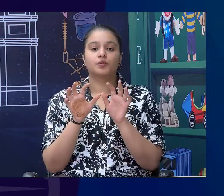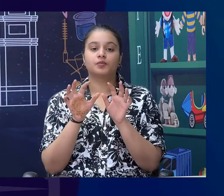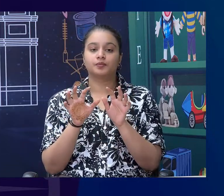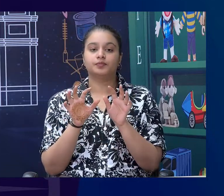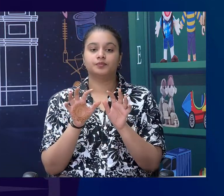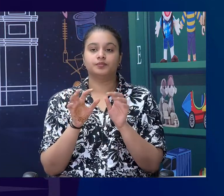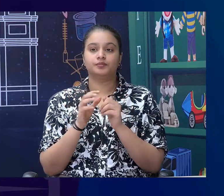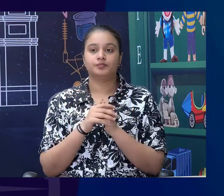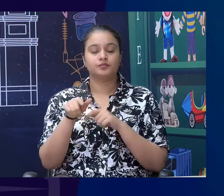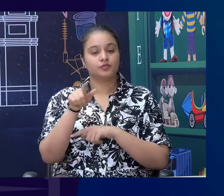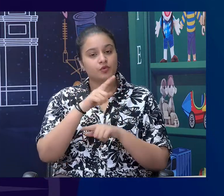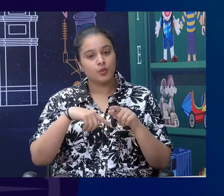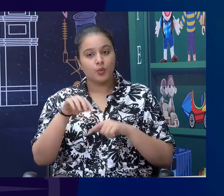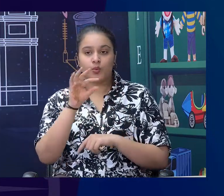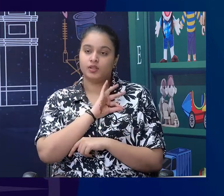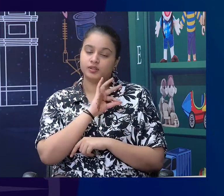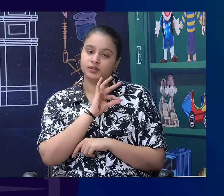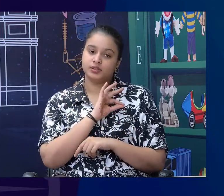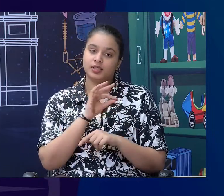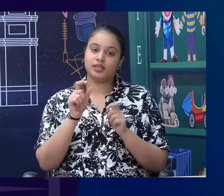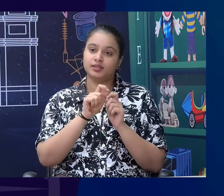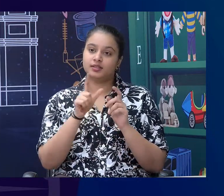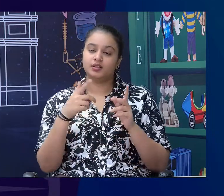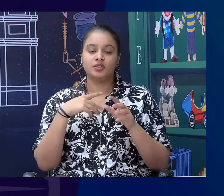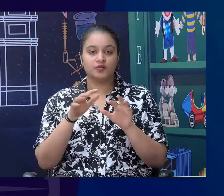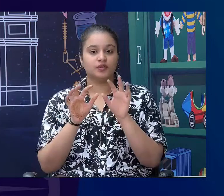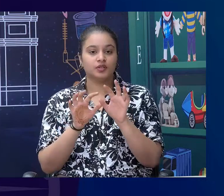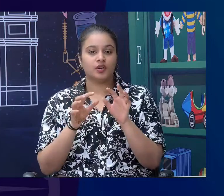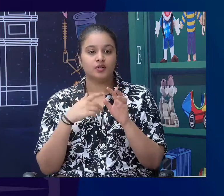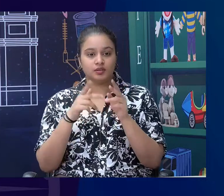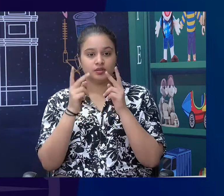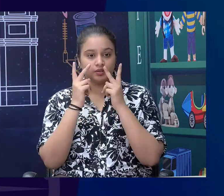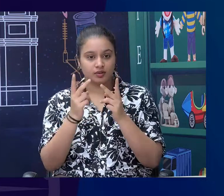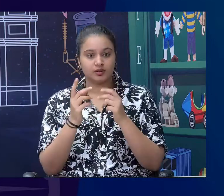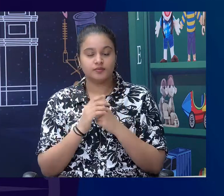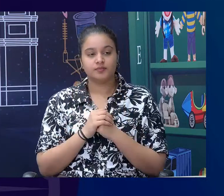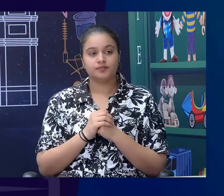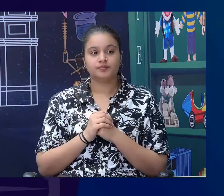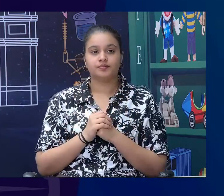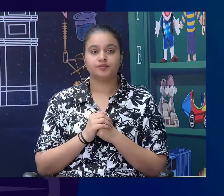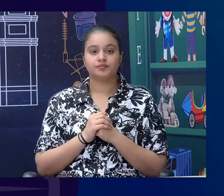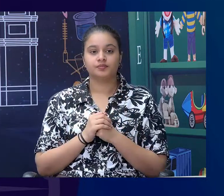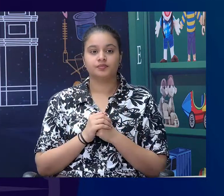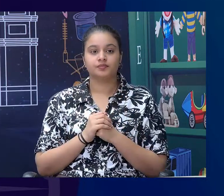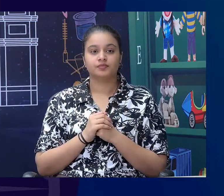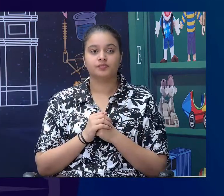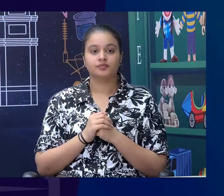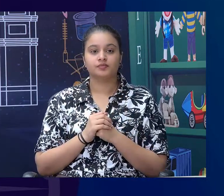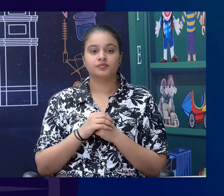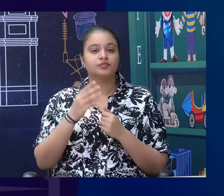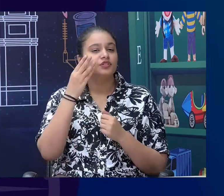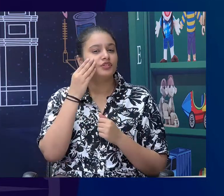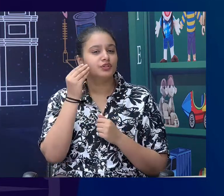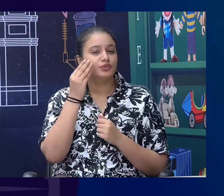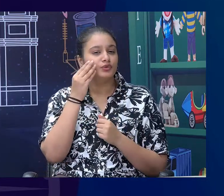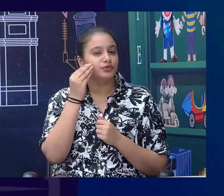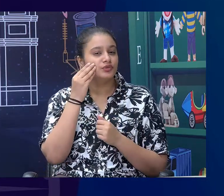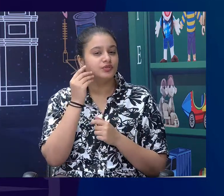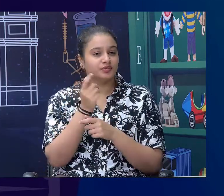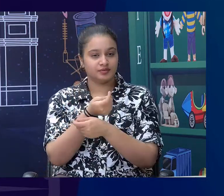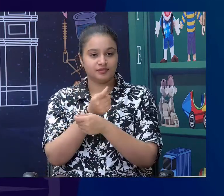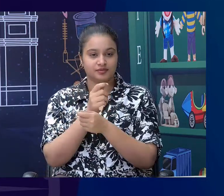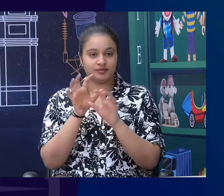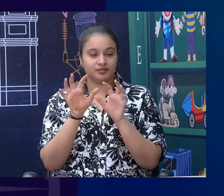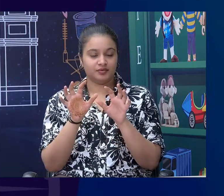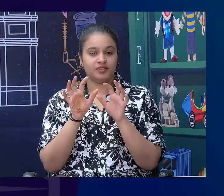Sweet dog. Everyone loves a dog. Yes. Can you all see the dog? Of course. See the How dog? cute the dog is.